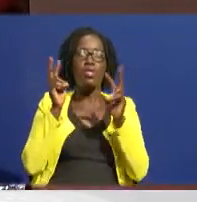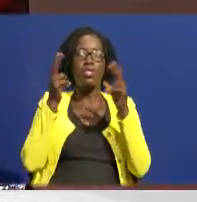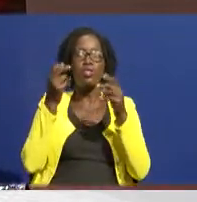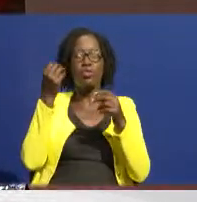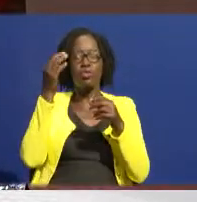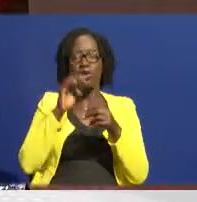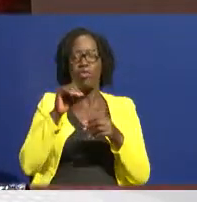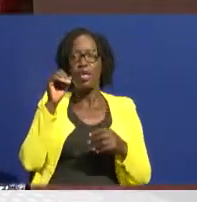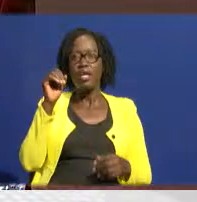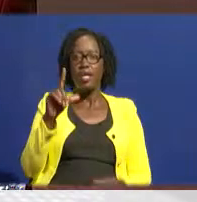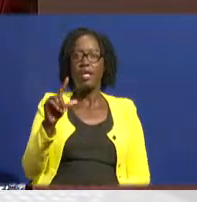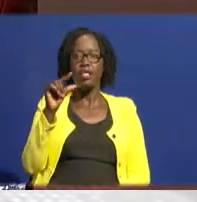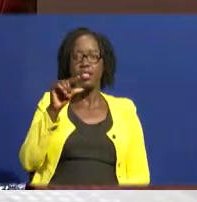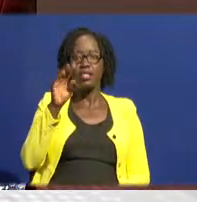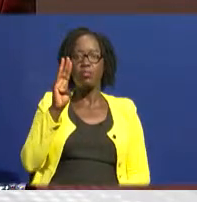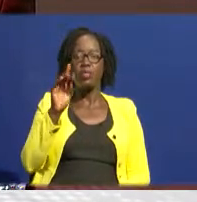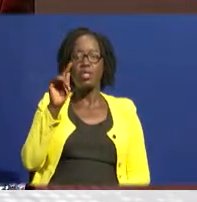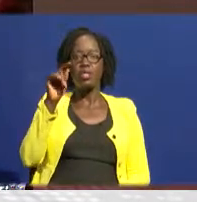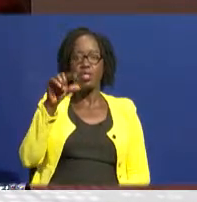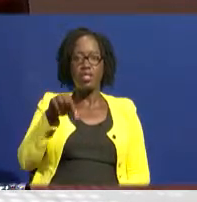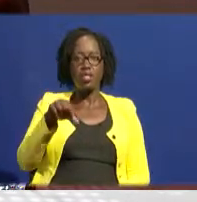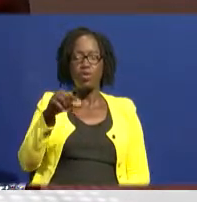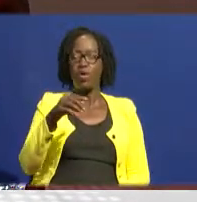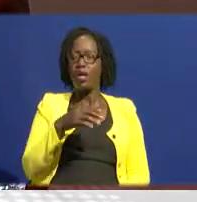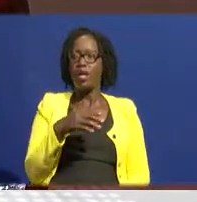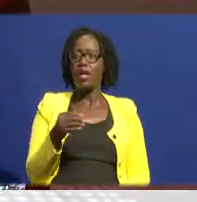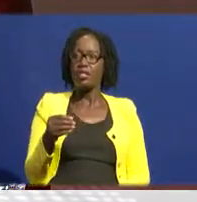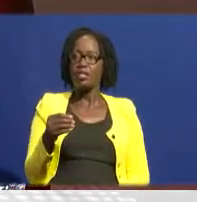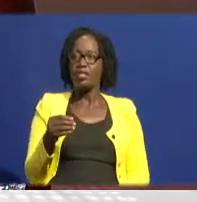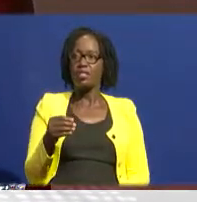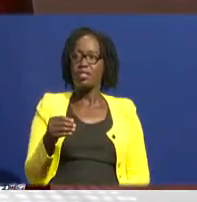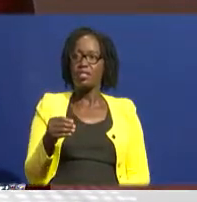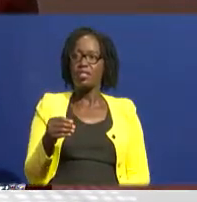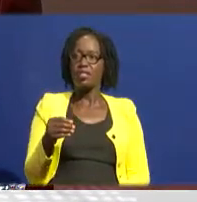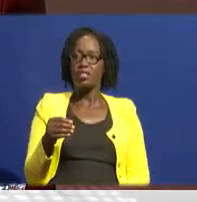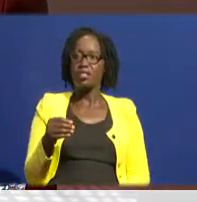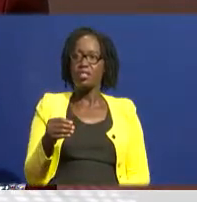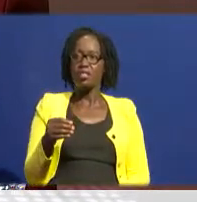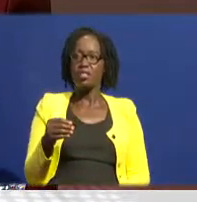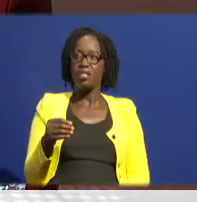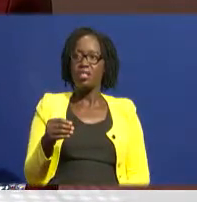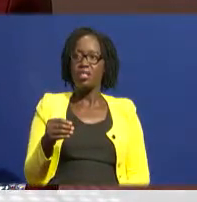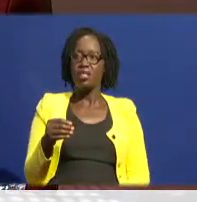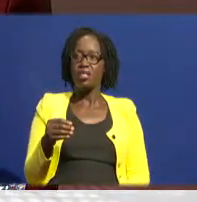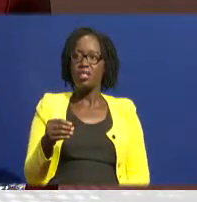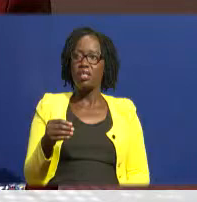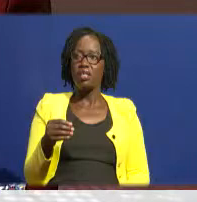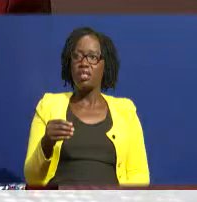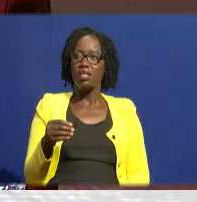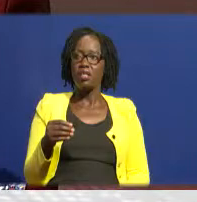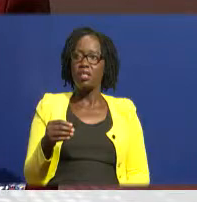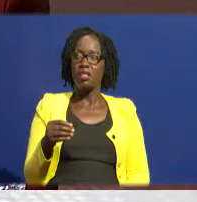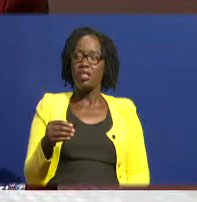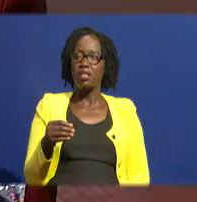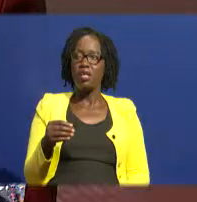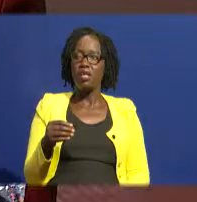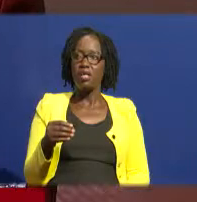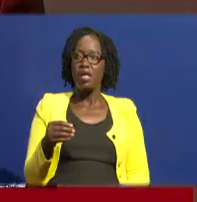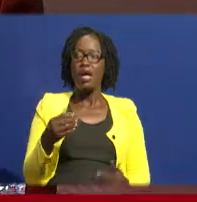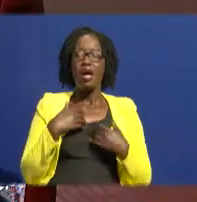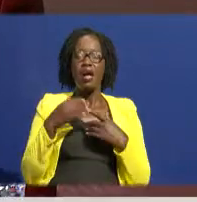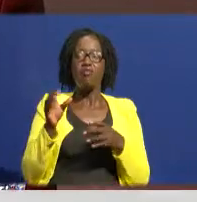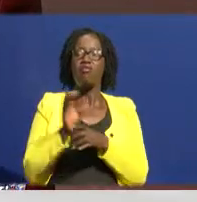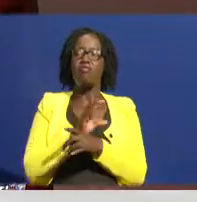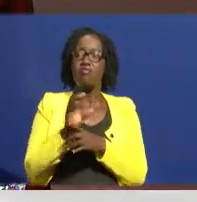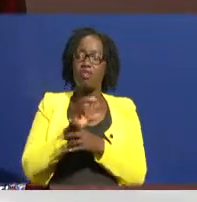the LGBTQ and also issues of we train them even to have the